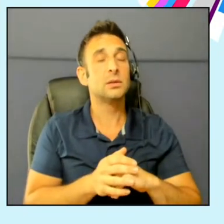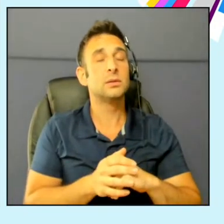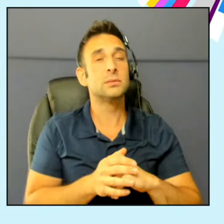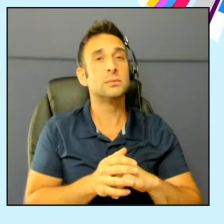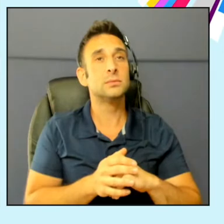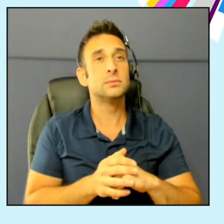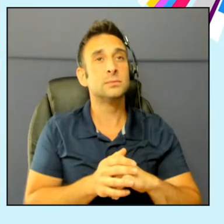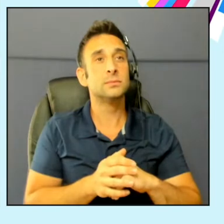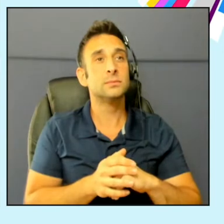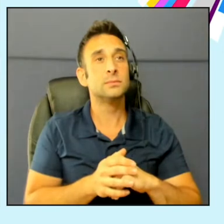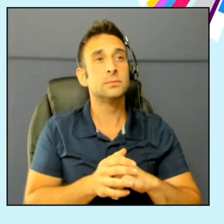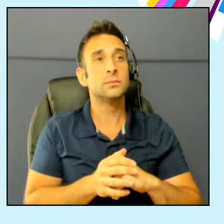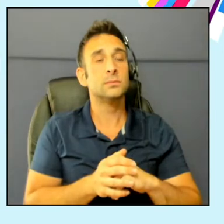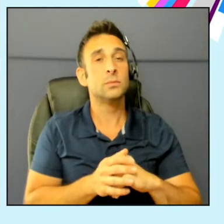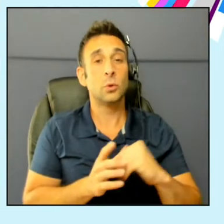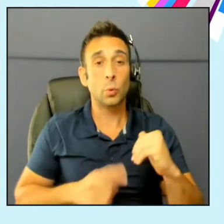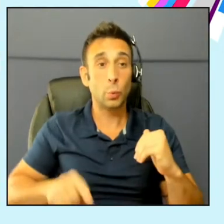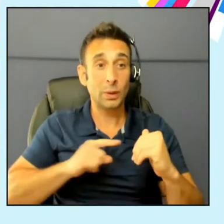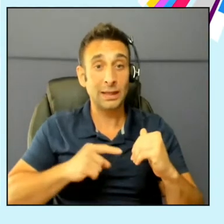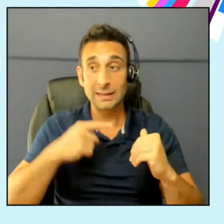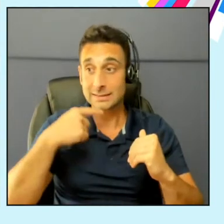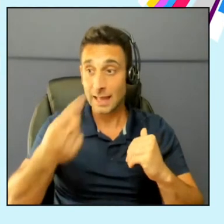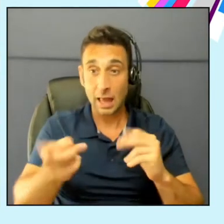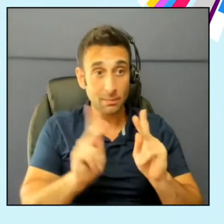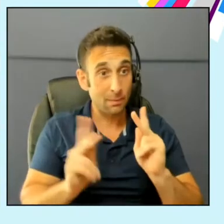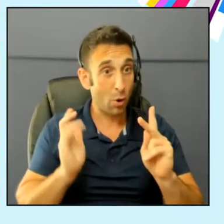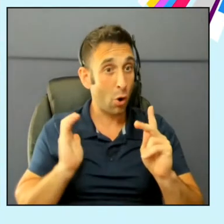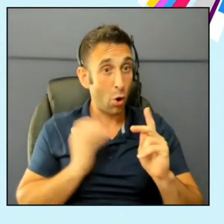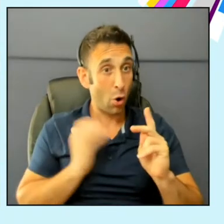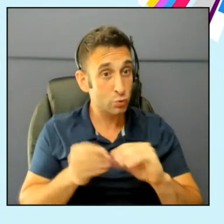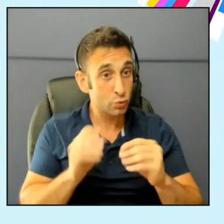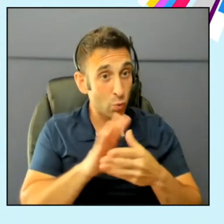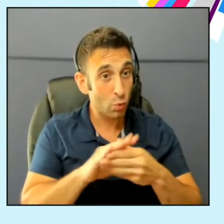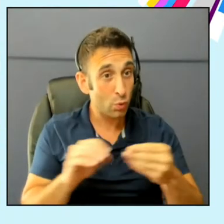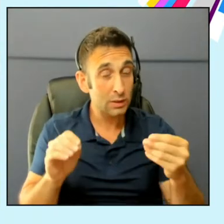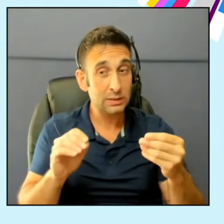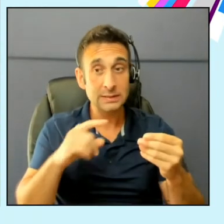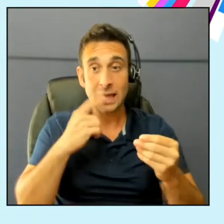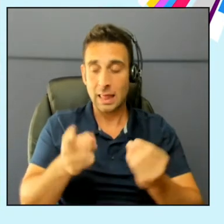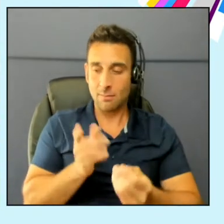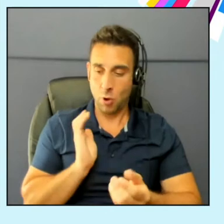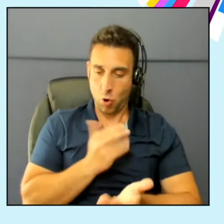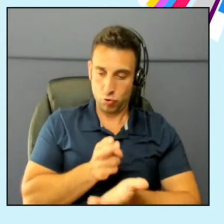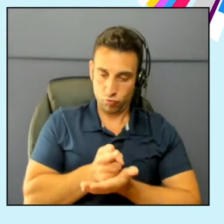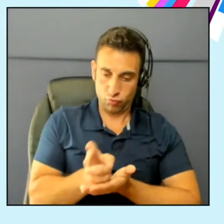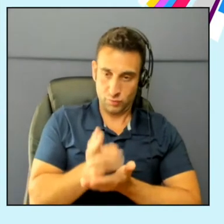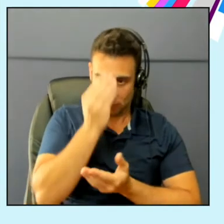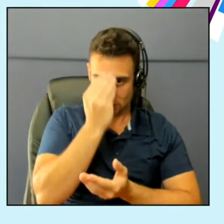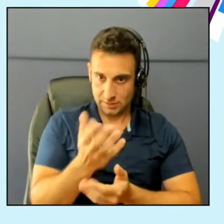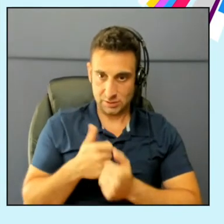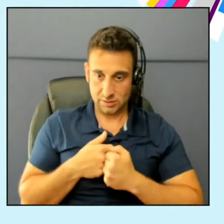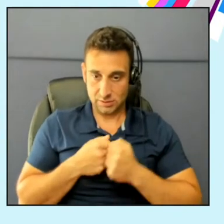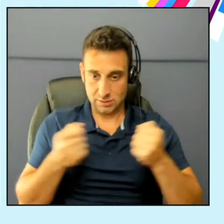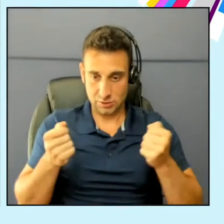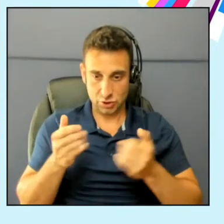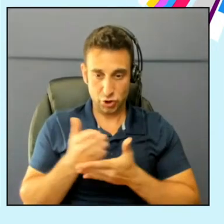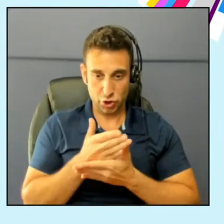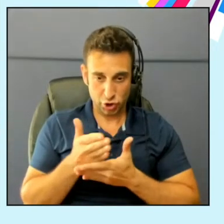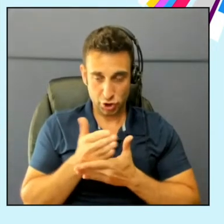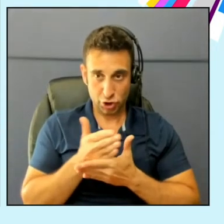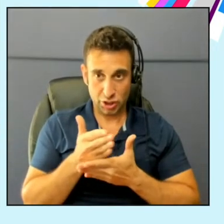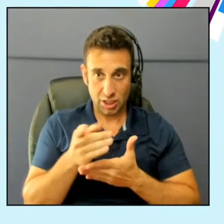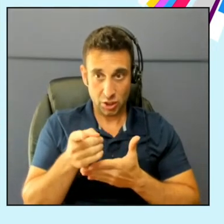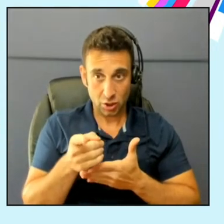we tell people our stories, when we tell people what is true about us, and when you share something, when you're out there making something amazing and you're